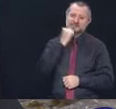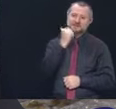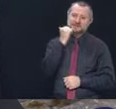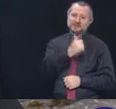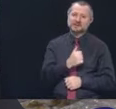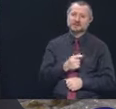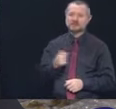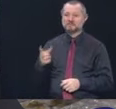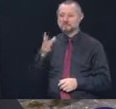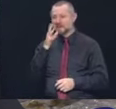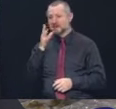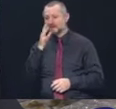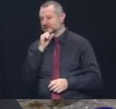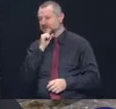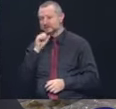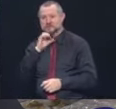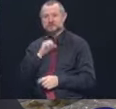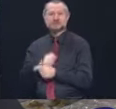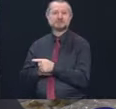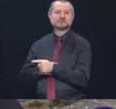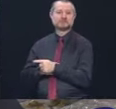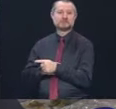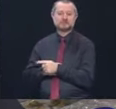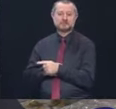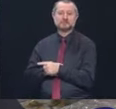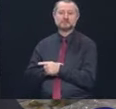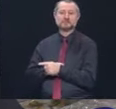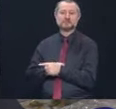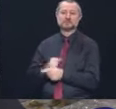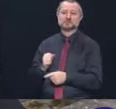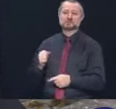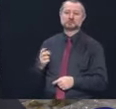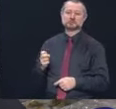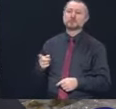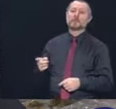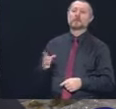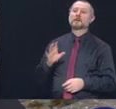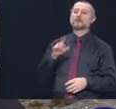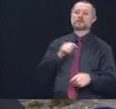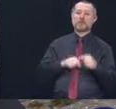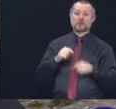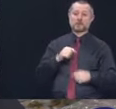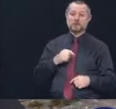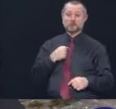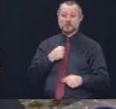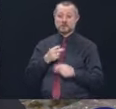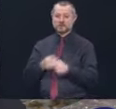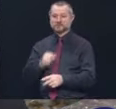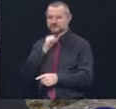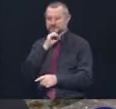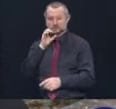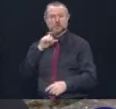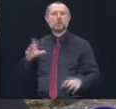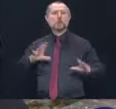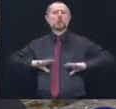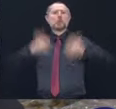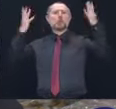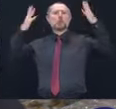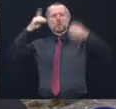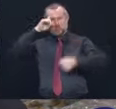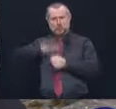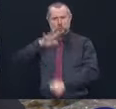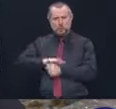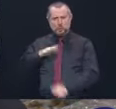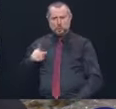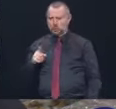citizen, which she doesn't, take that back. If I call her a senior citizen, I'm in trouble. With a